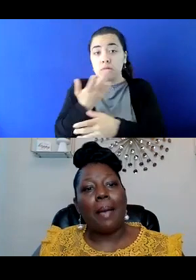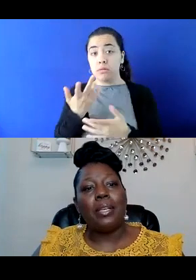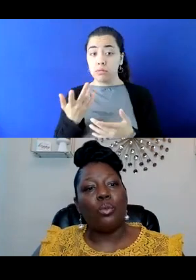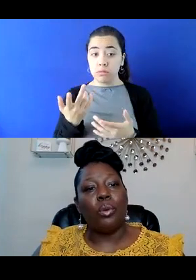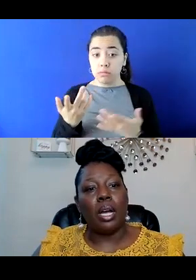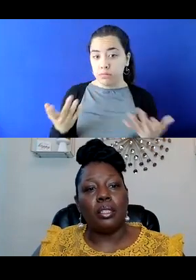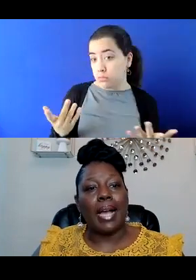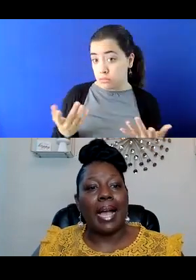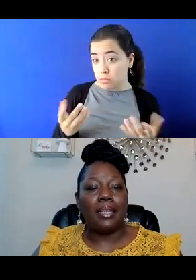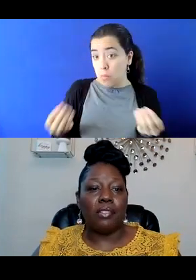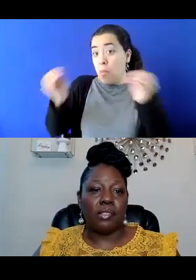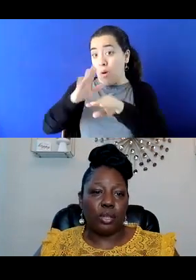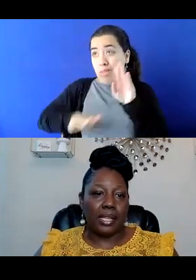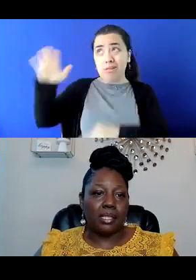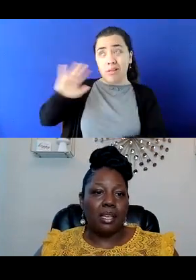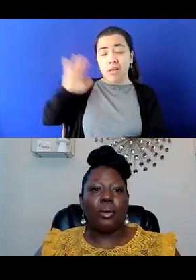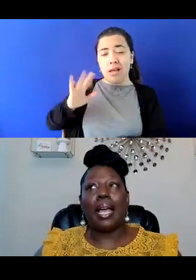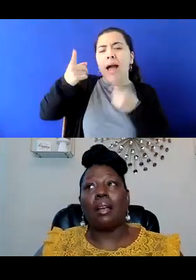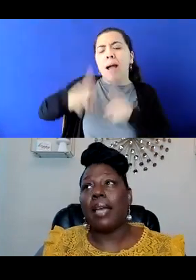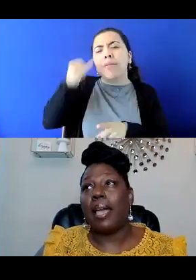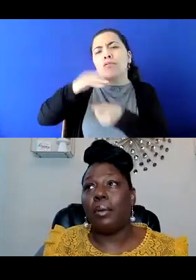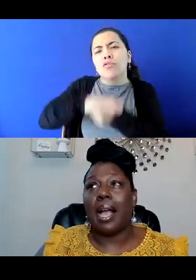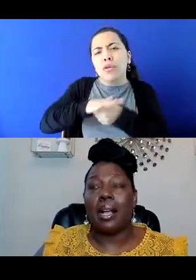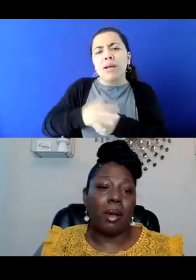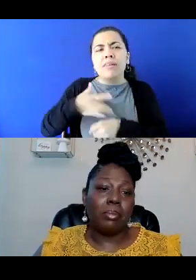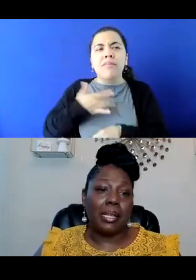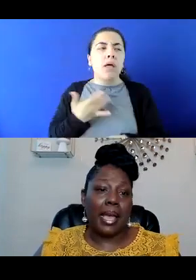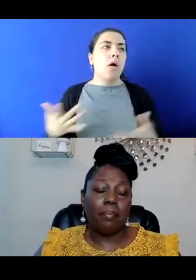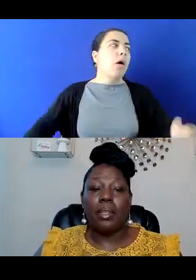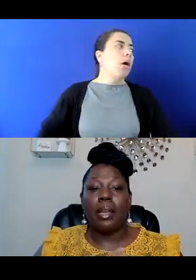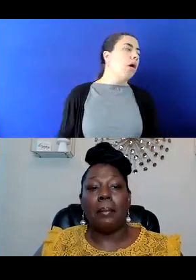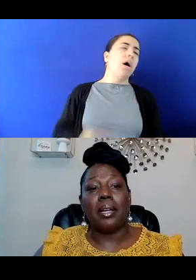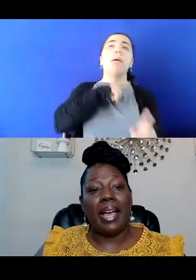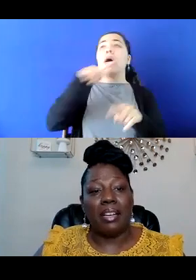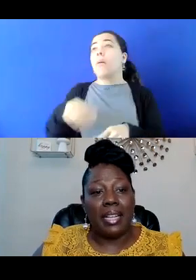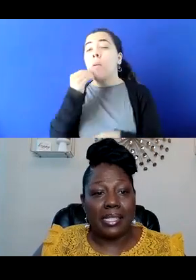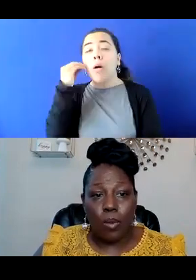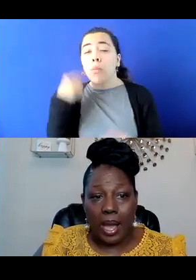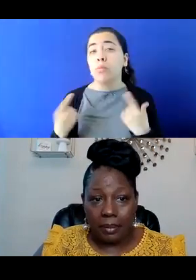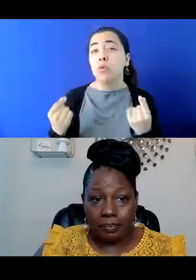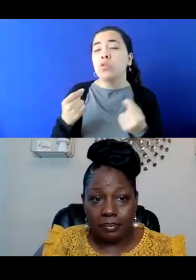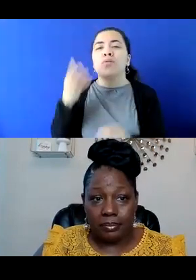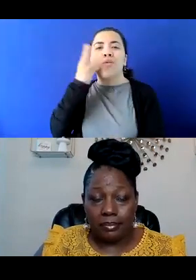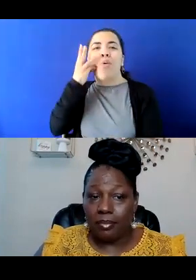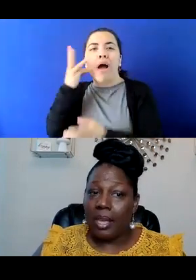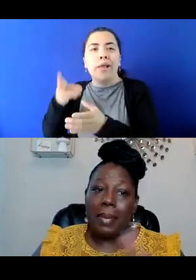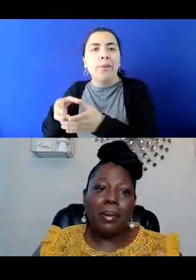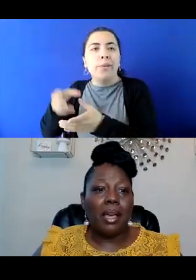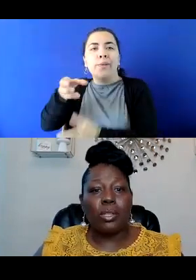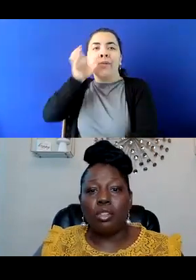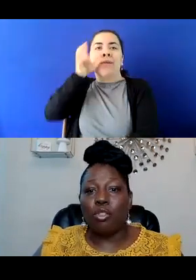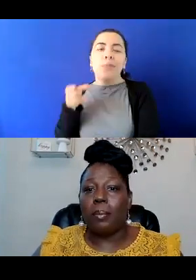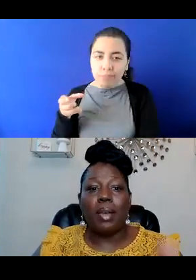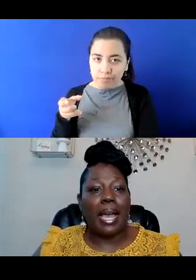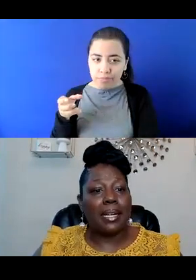What happens when we're under high levels of stress? We're like, okay, when I come home tonight, I'm going to have a glass of wine. Maybe